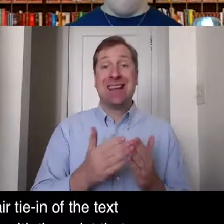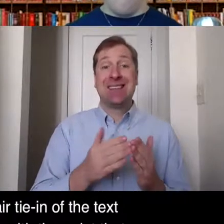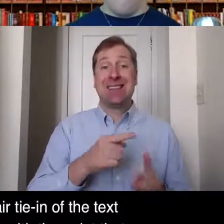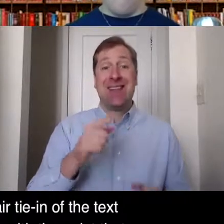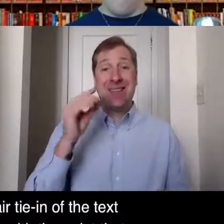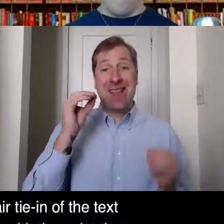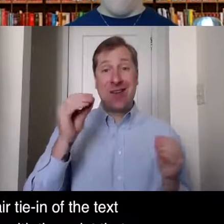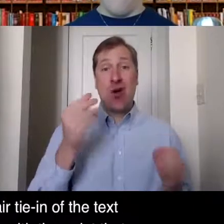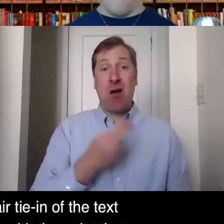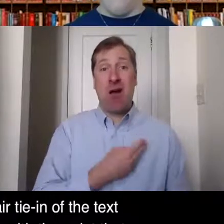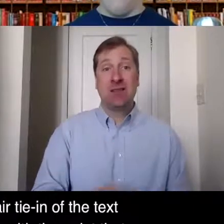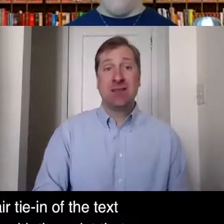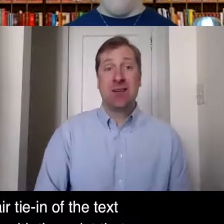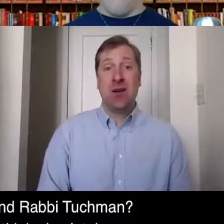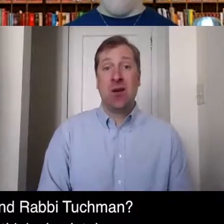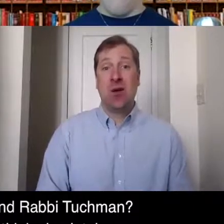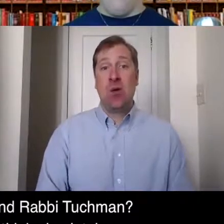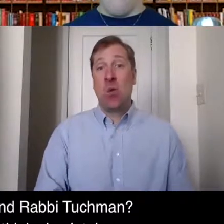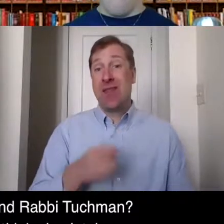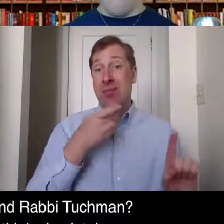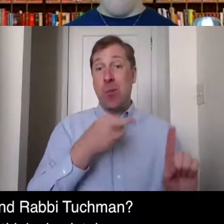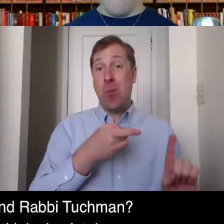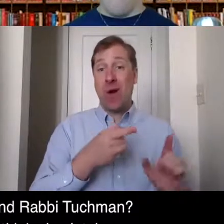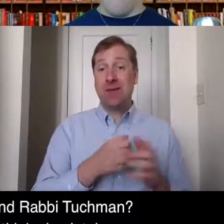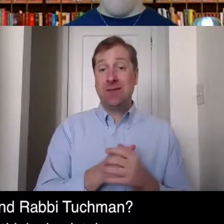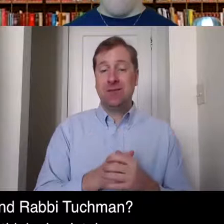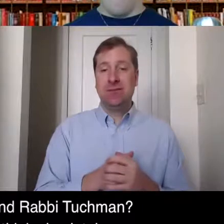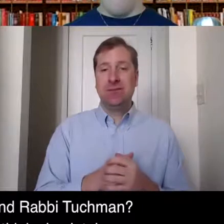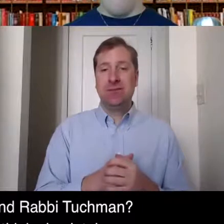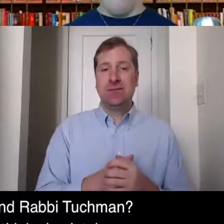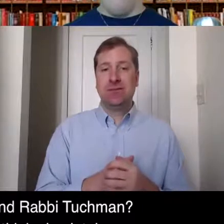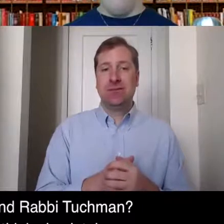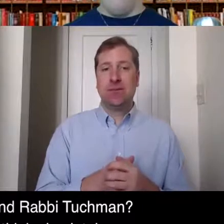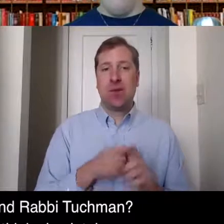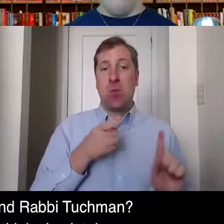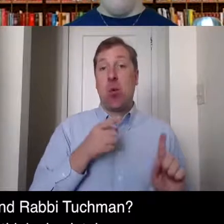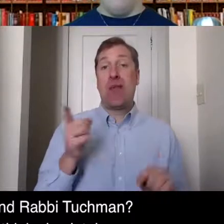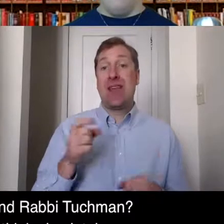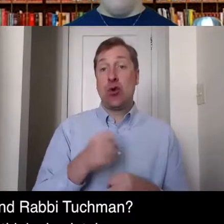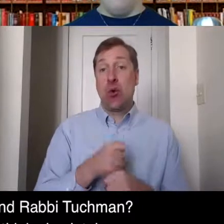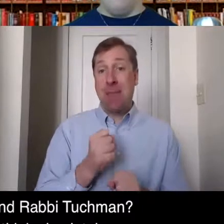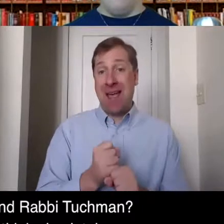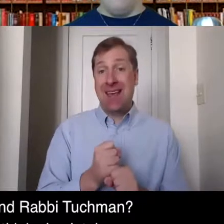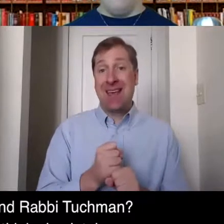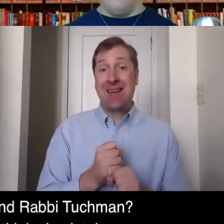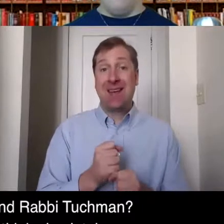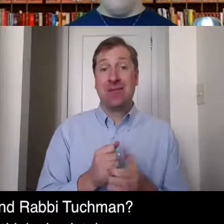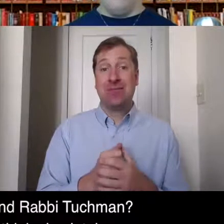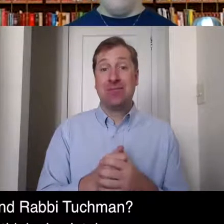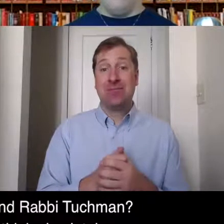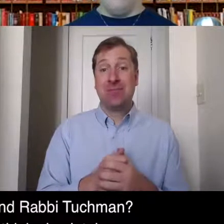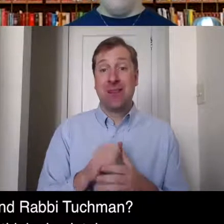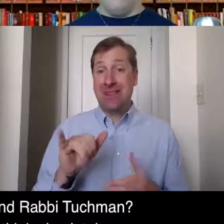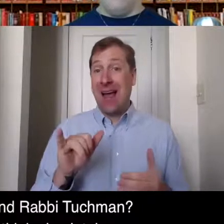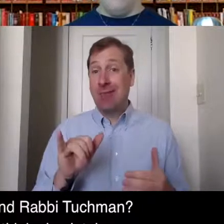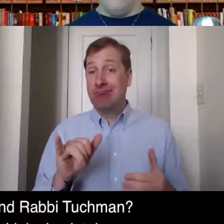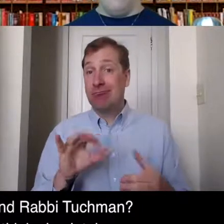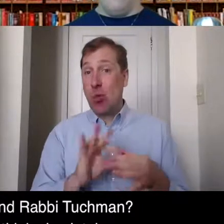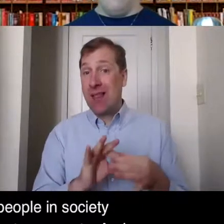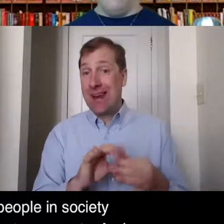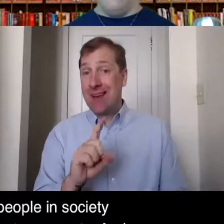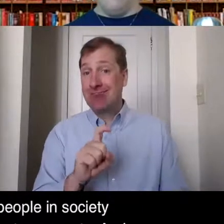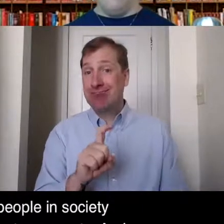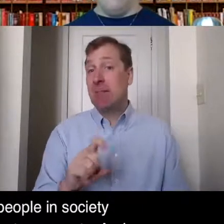us with the point that you are making, Aaron and Rabbi Tuchman? I think